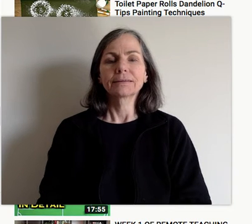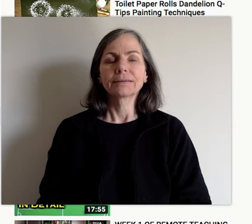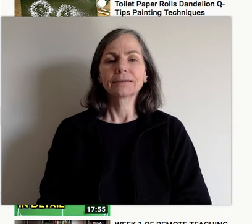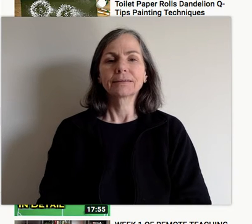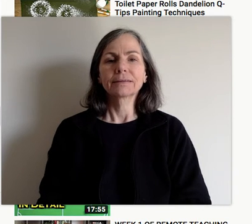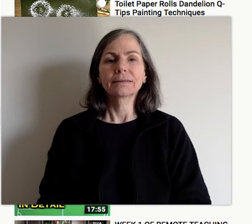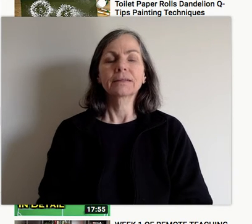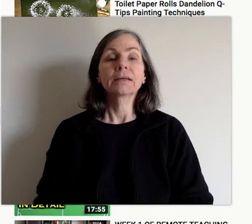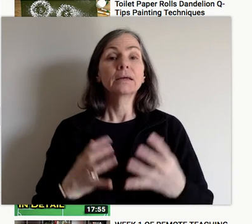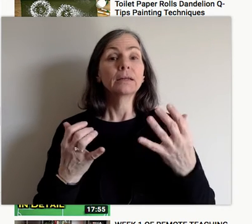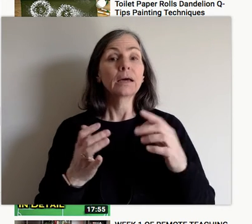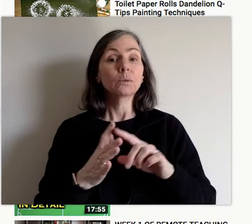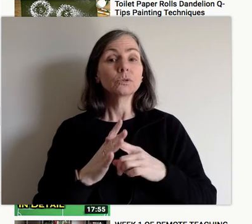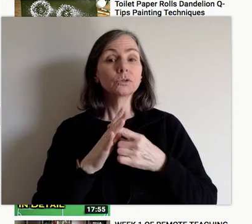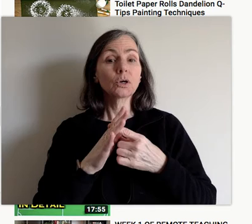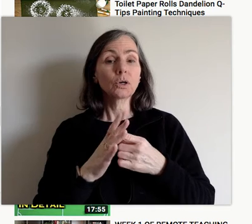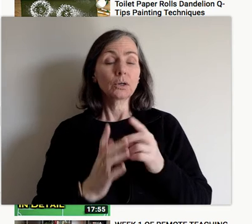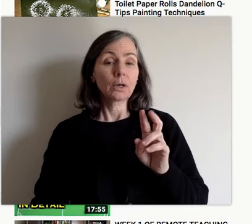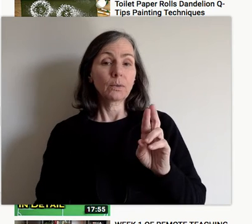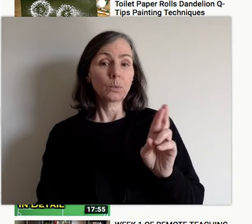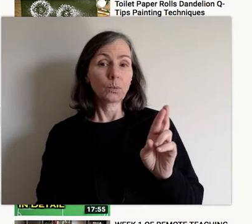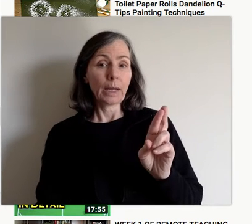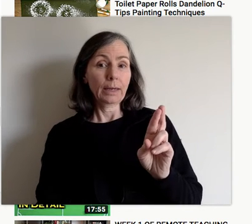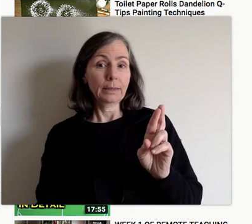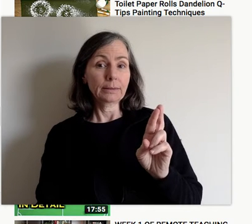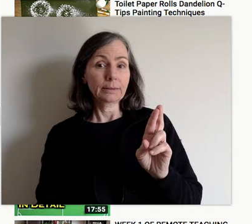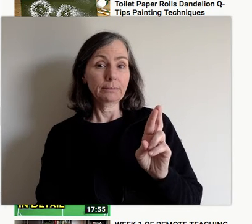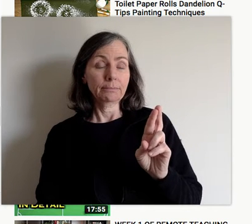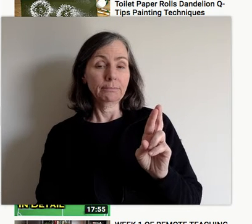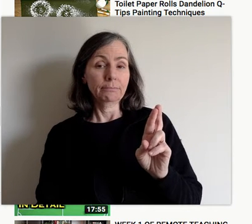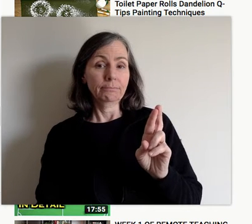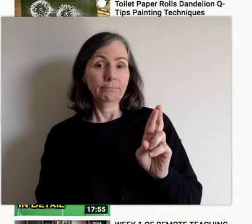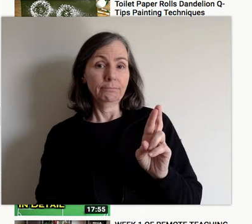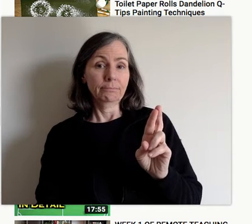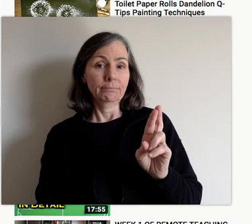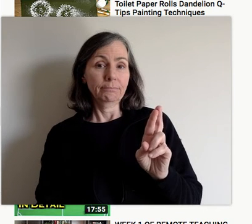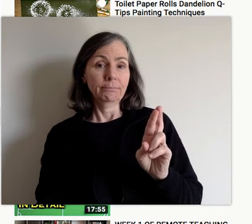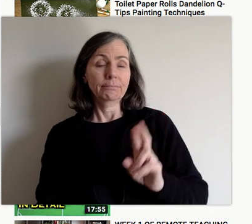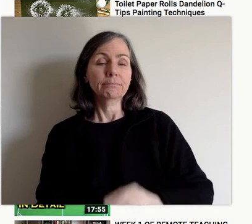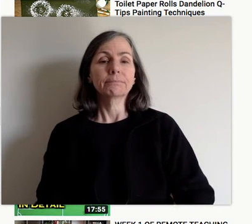So let's start on the right here, the upper right corner.